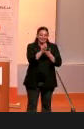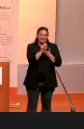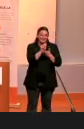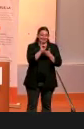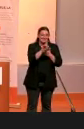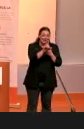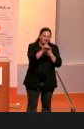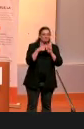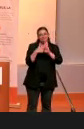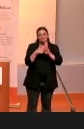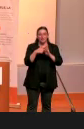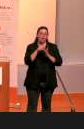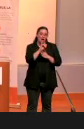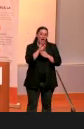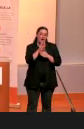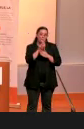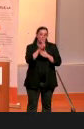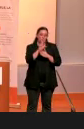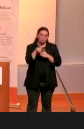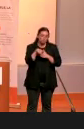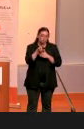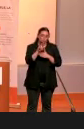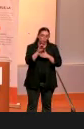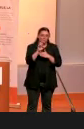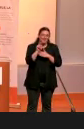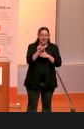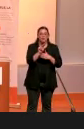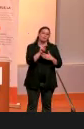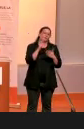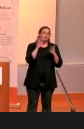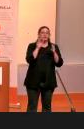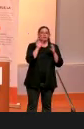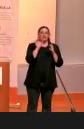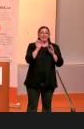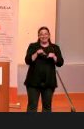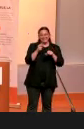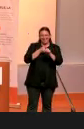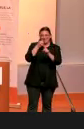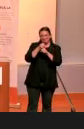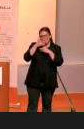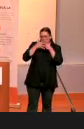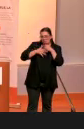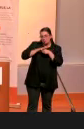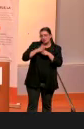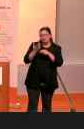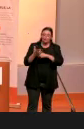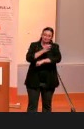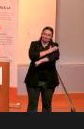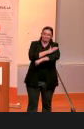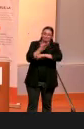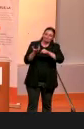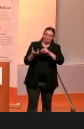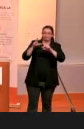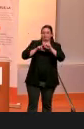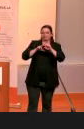anti-inflammatories like ibuprofen, naproxen, et cetera, can also cause an increase in your blood pressure. So